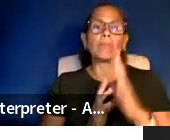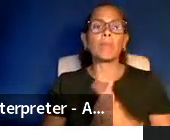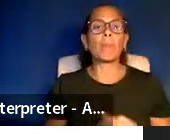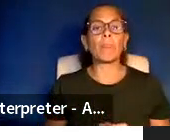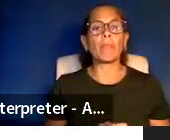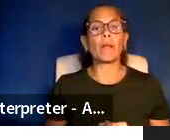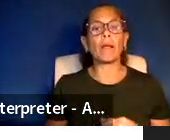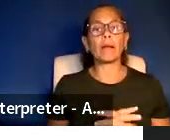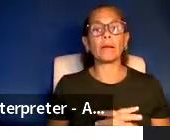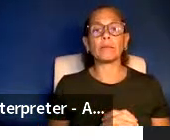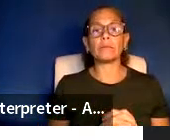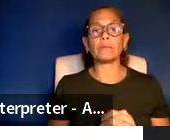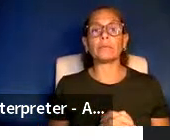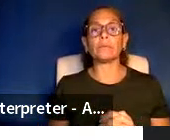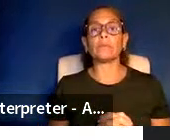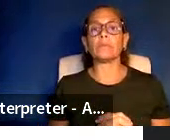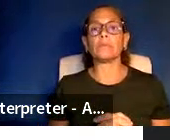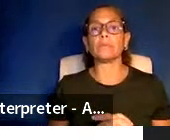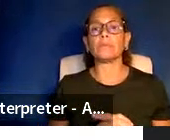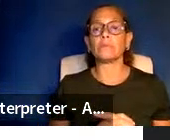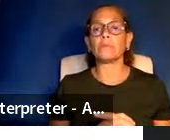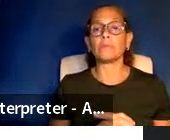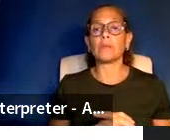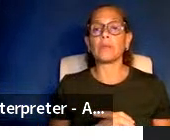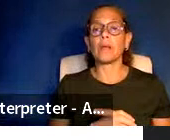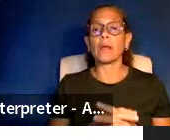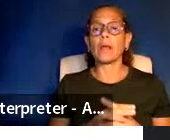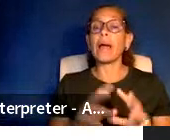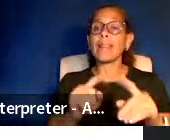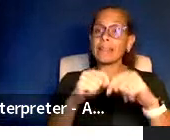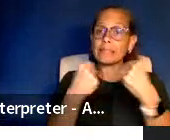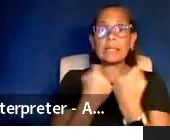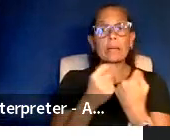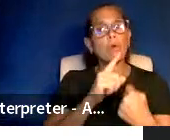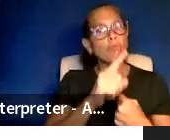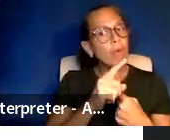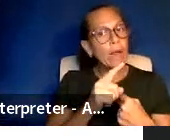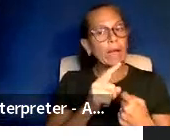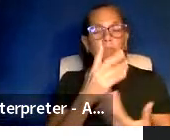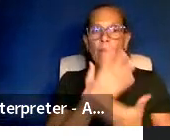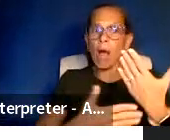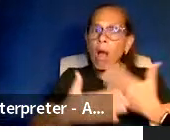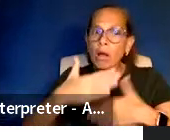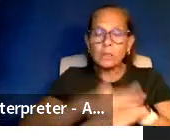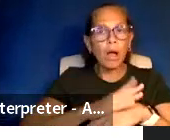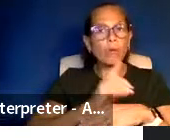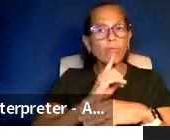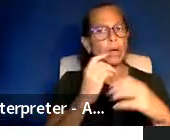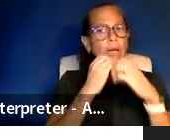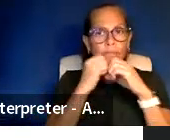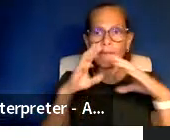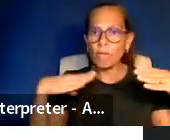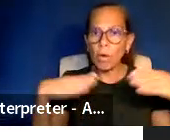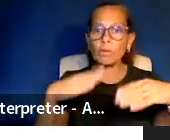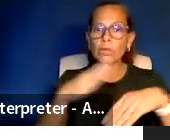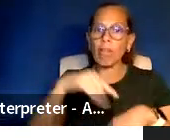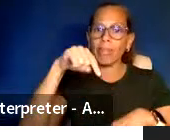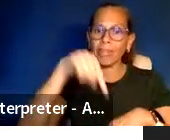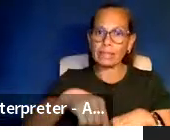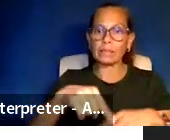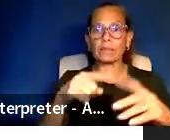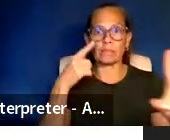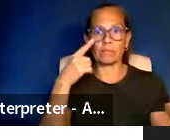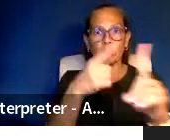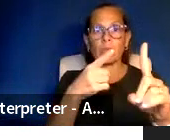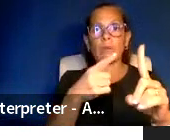We are excited to have a very committed and passionate team working hands-on and making this initiative a priority. The 3 goals that guide